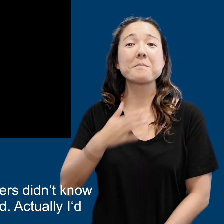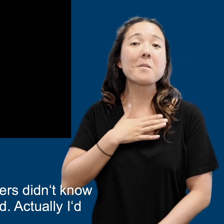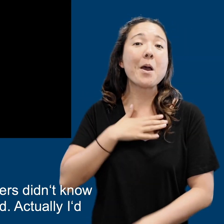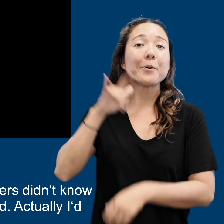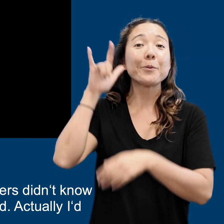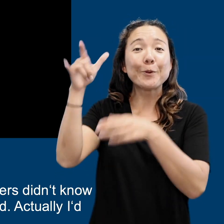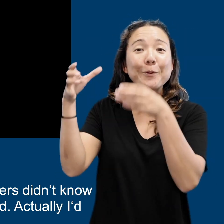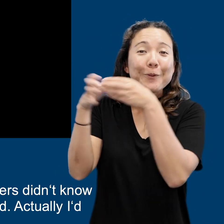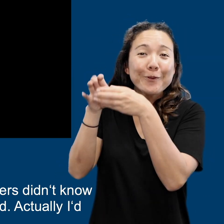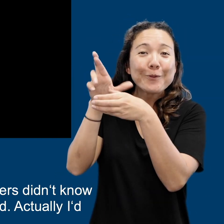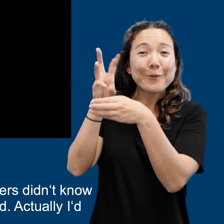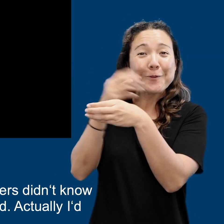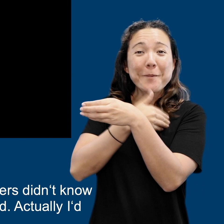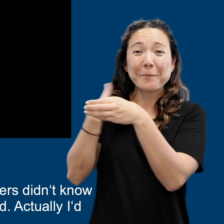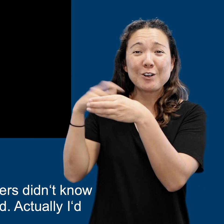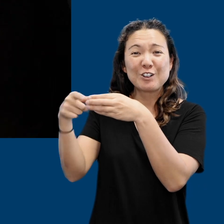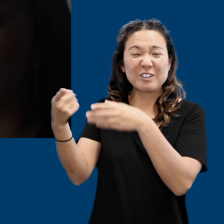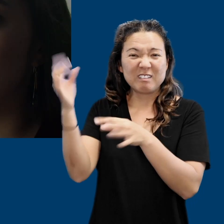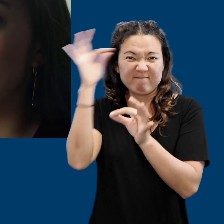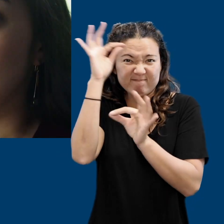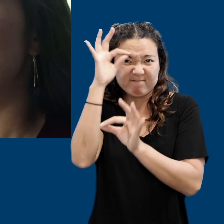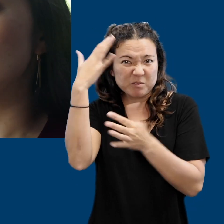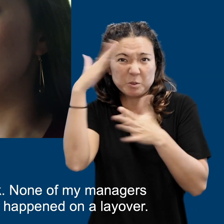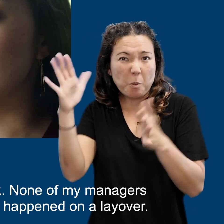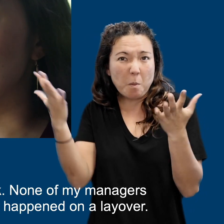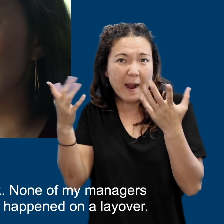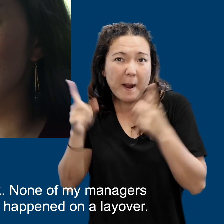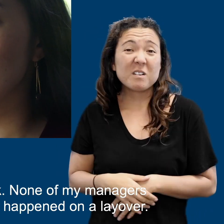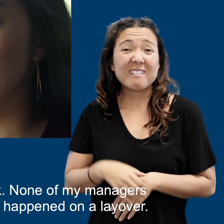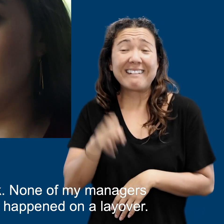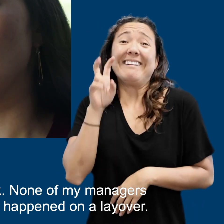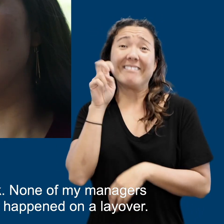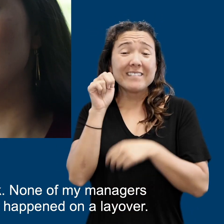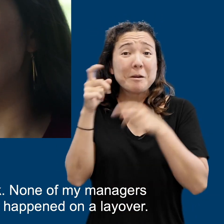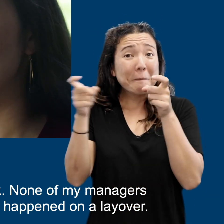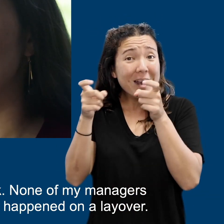My crew members didn't know what happened, and actually I'd not told anybody